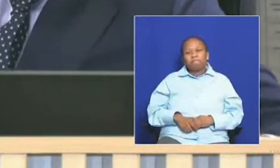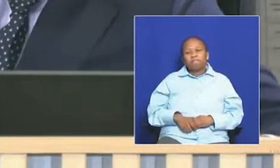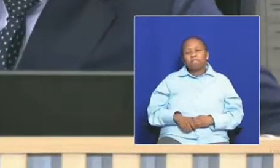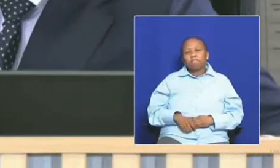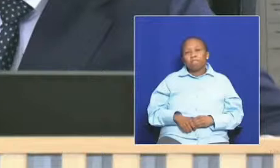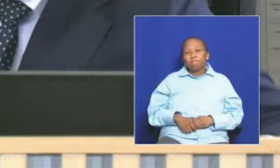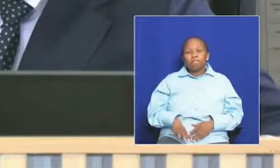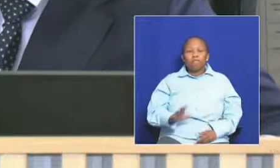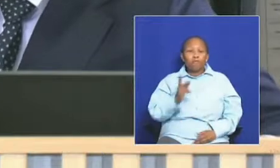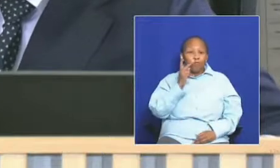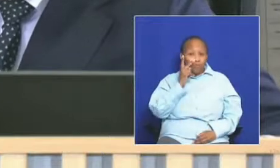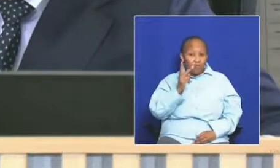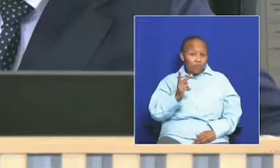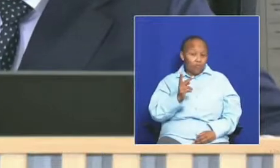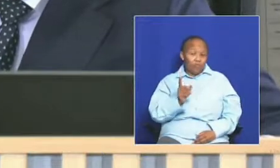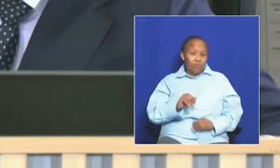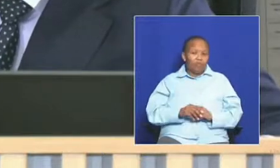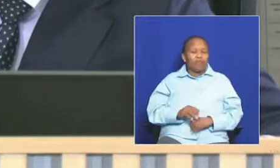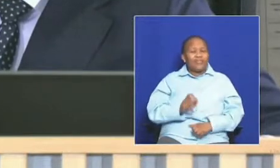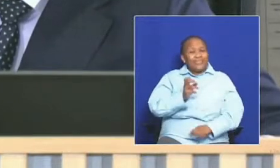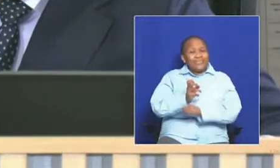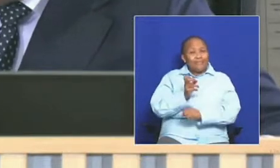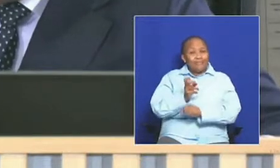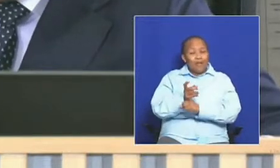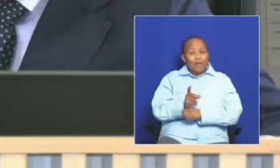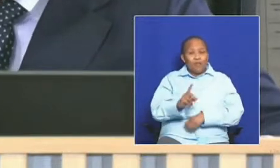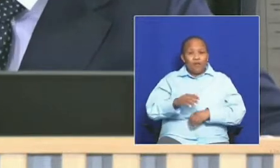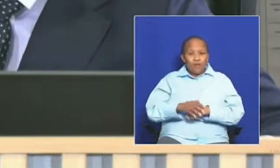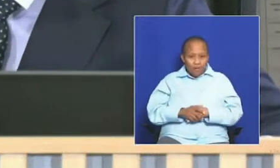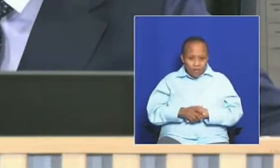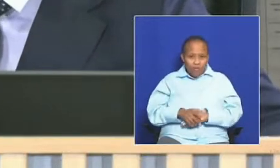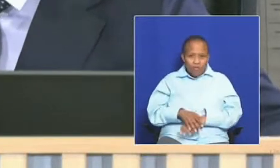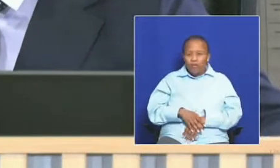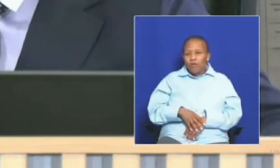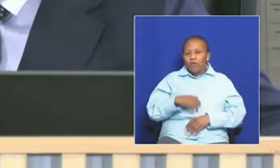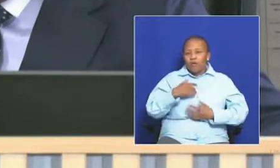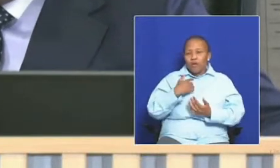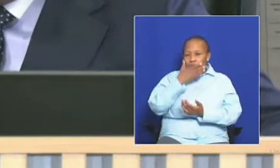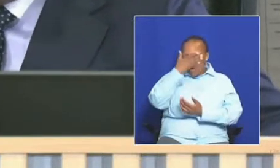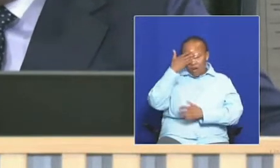your response has a good few I don't knows. I don't know.